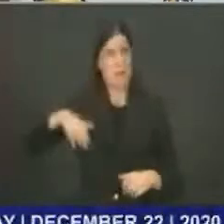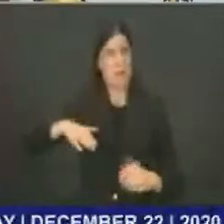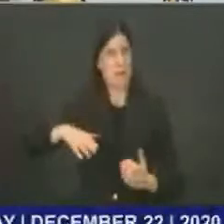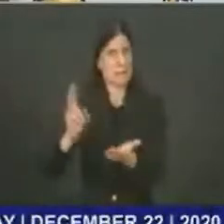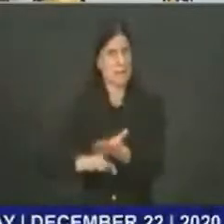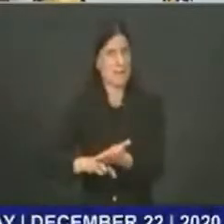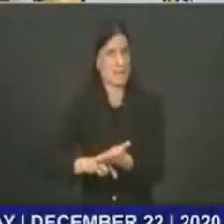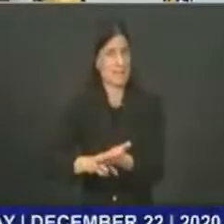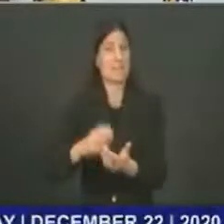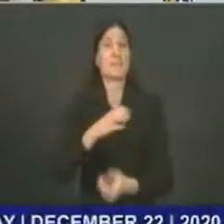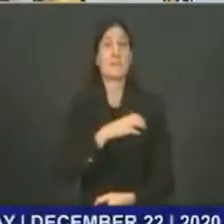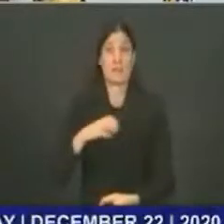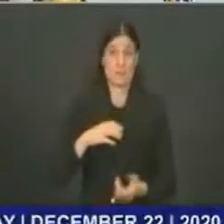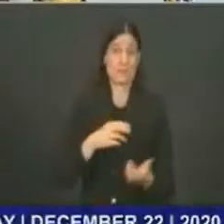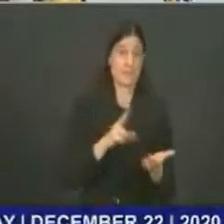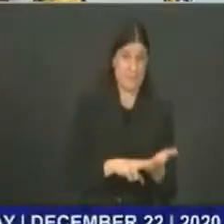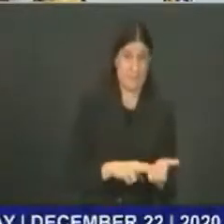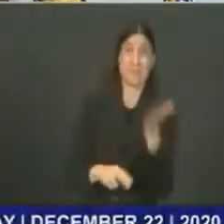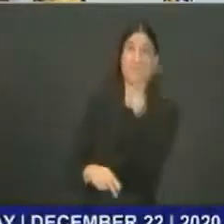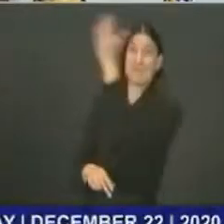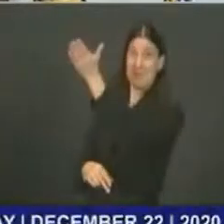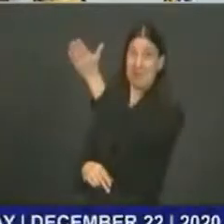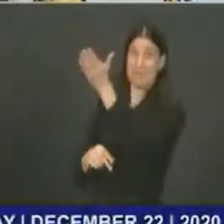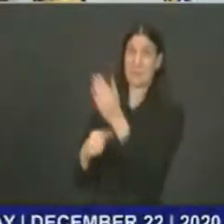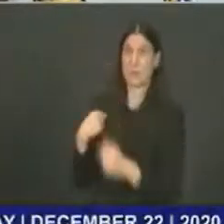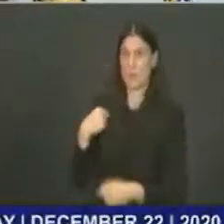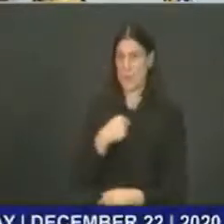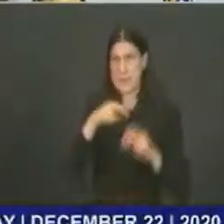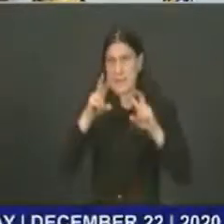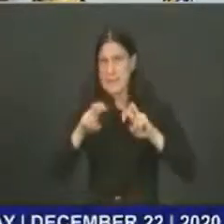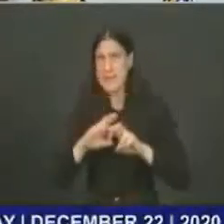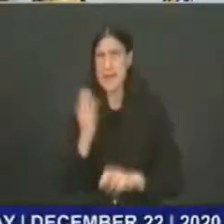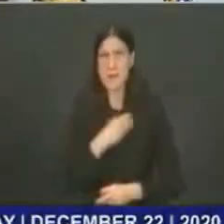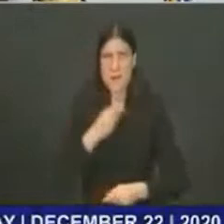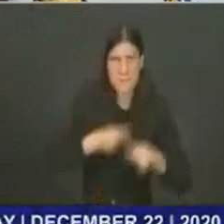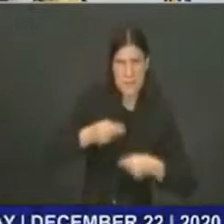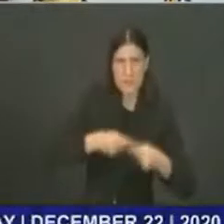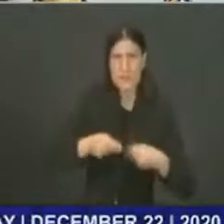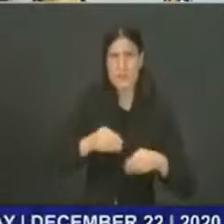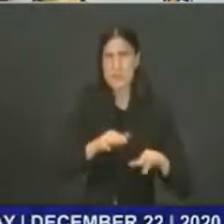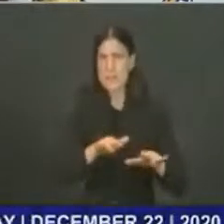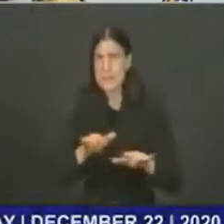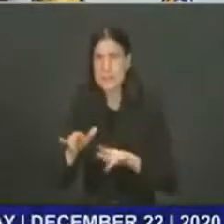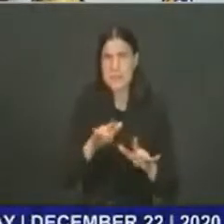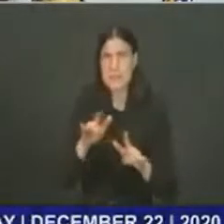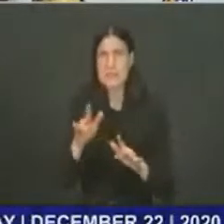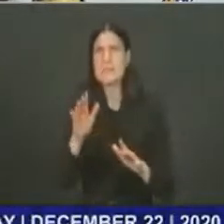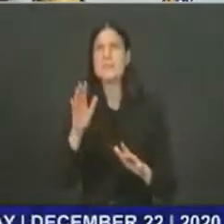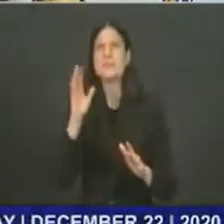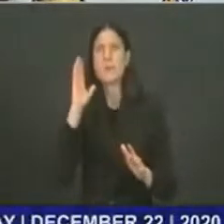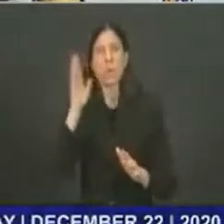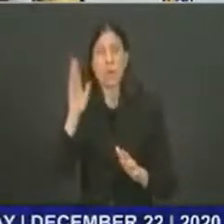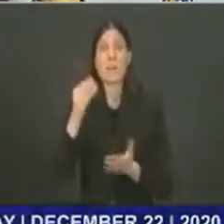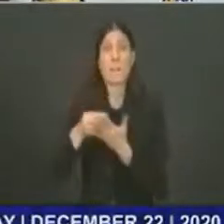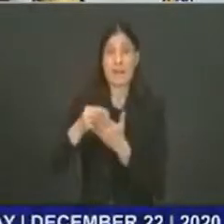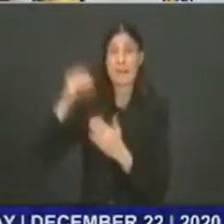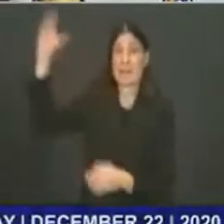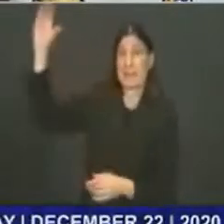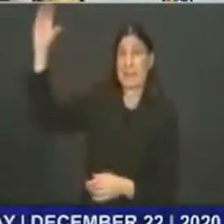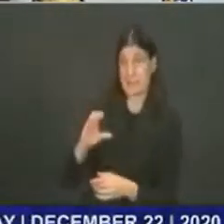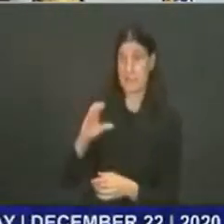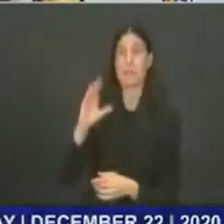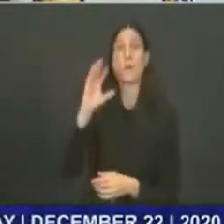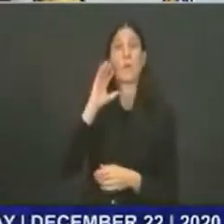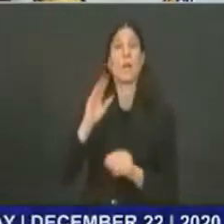it. We know we will get some money for testing. We know we'll get some money from vaccines. We know we'll get some money for K through